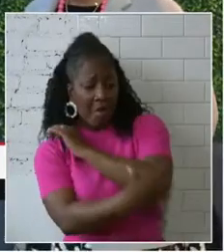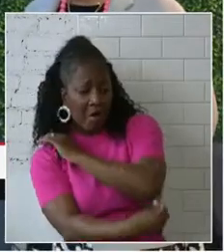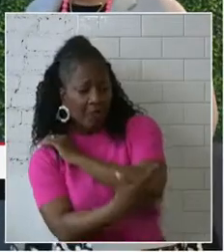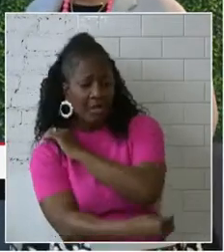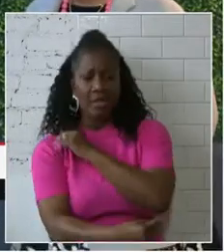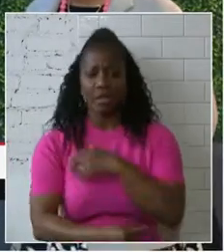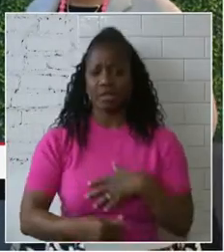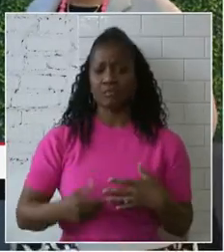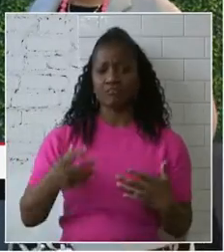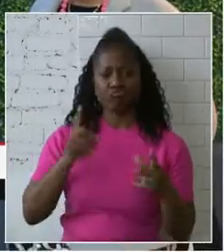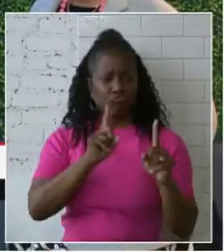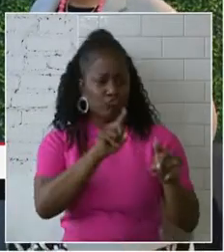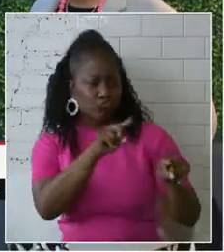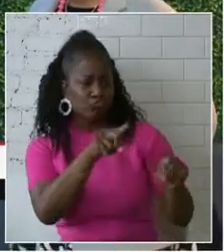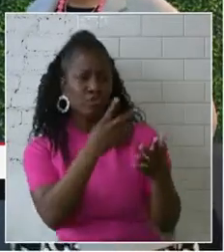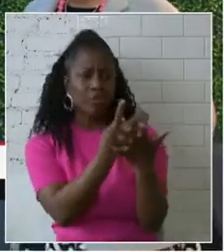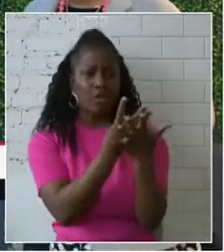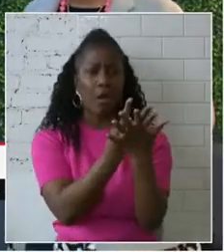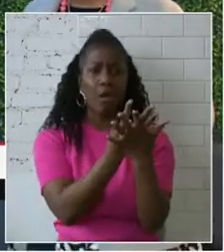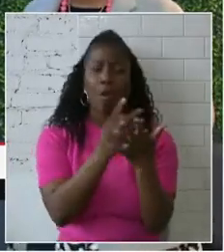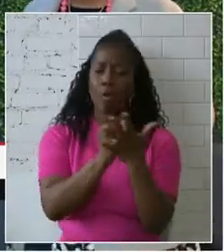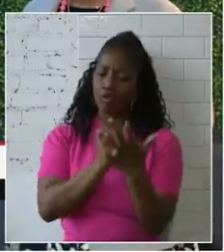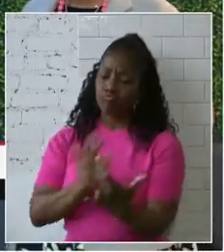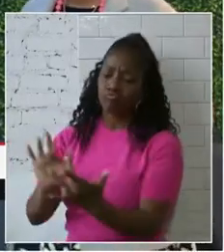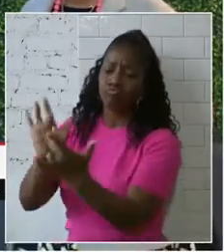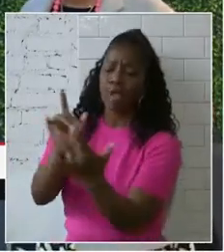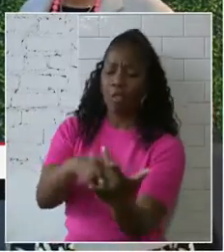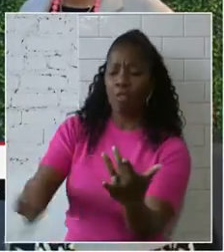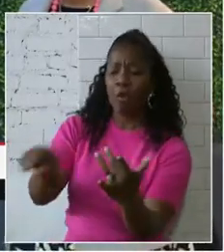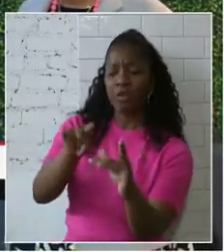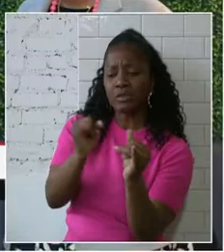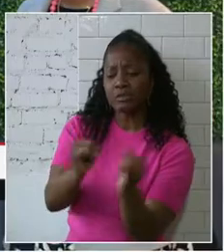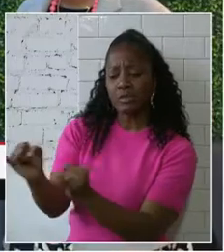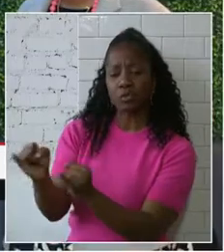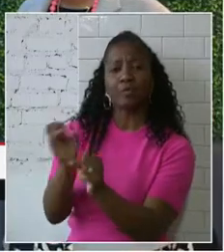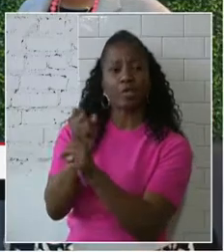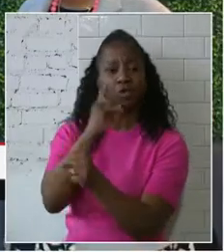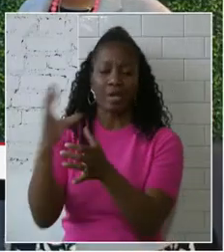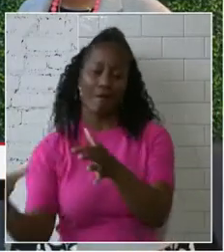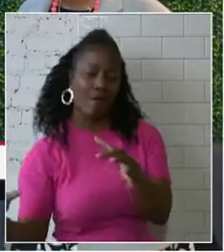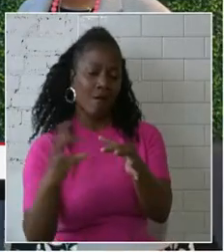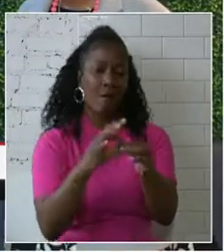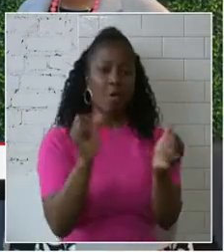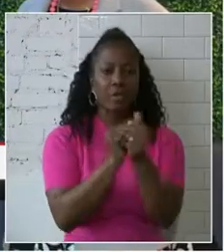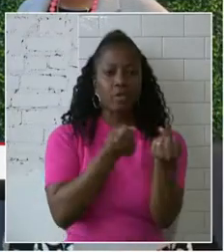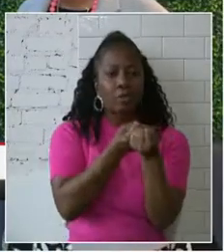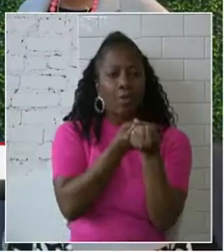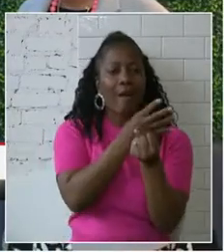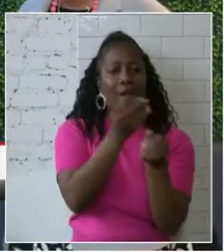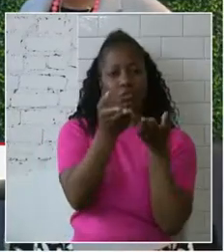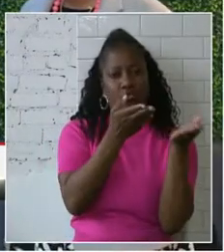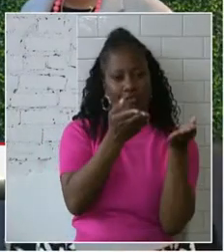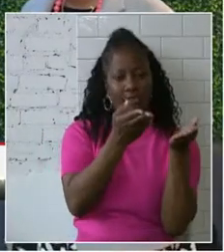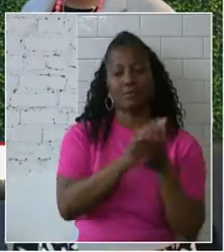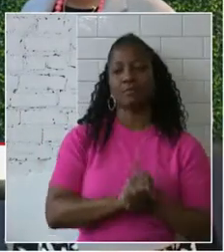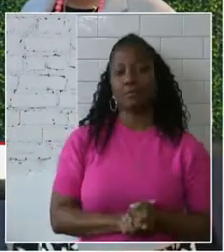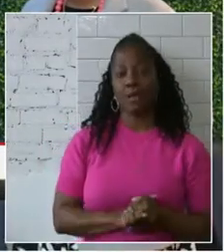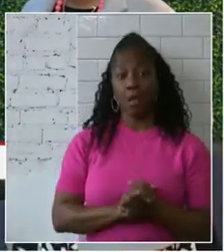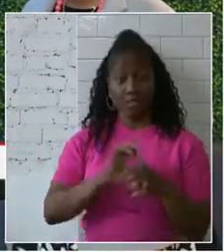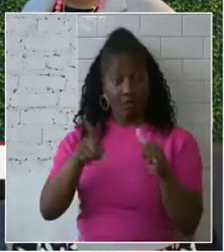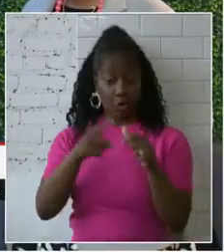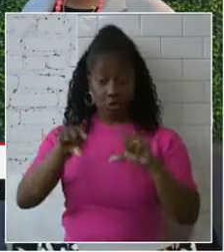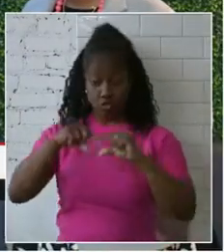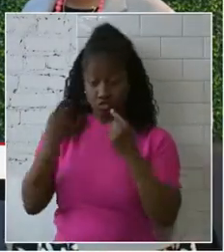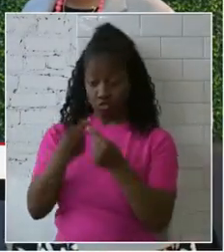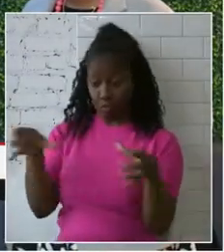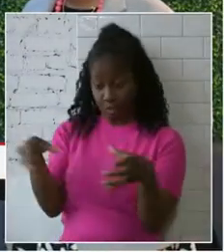relentlessly outreaching to those individuals and expeditiously connecting them to supports and services. The first group of people of promise